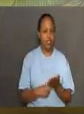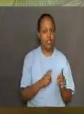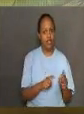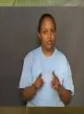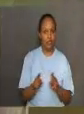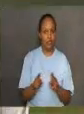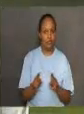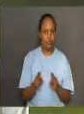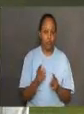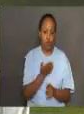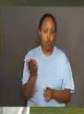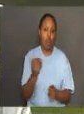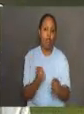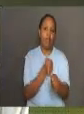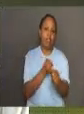their case.